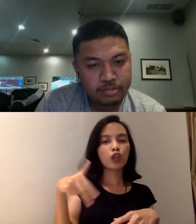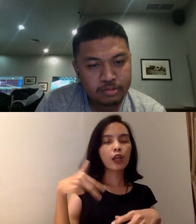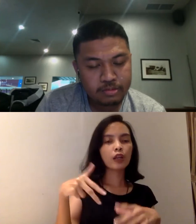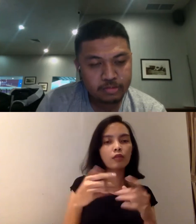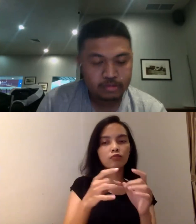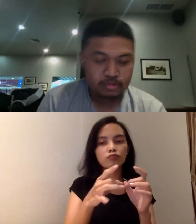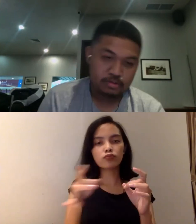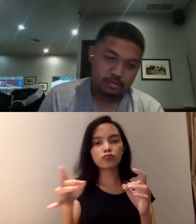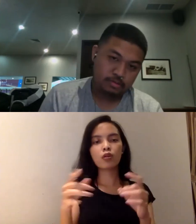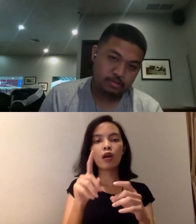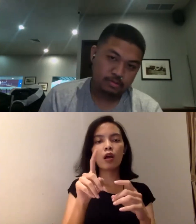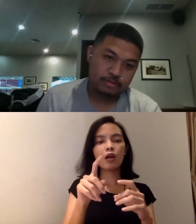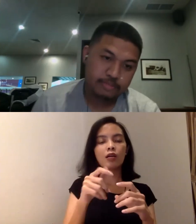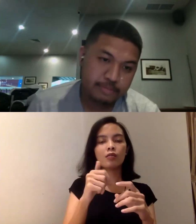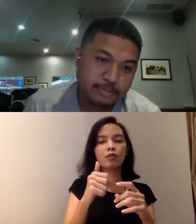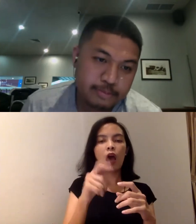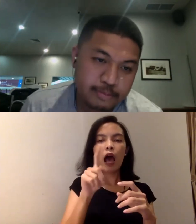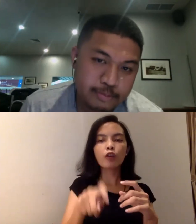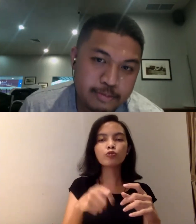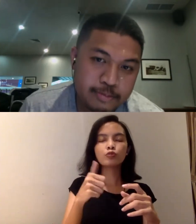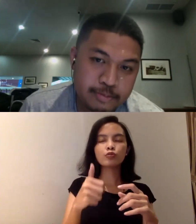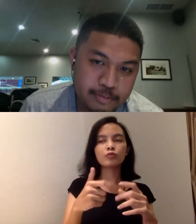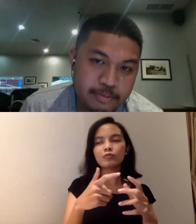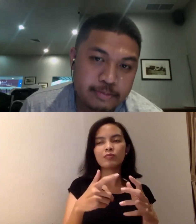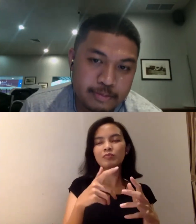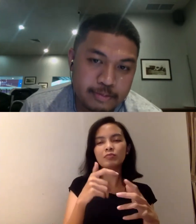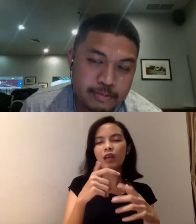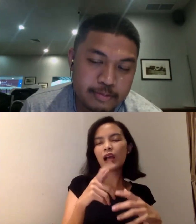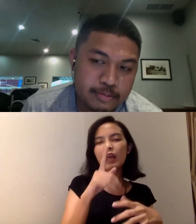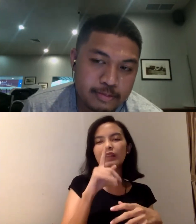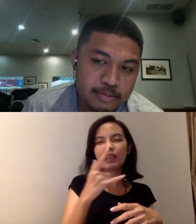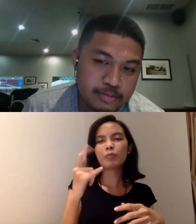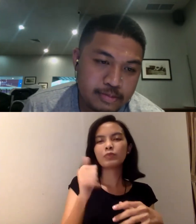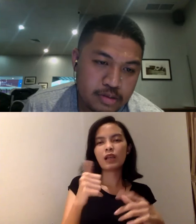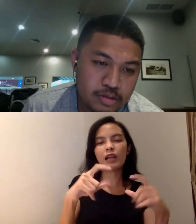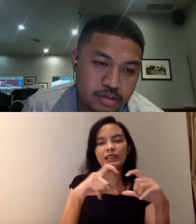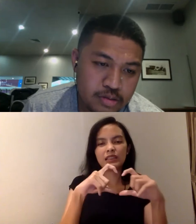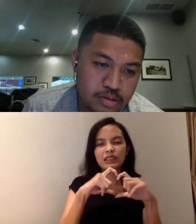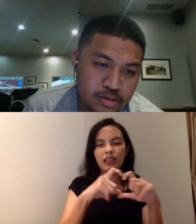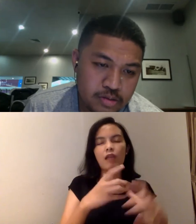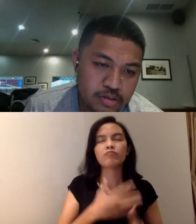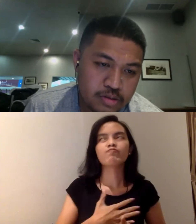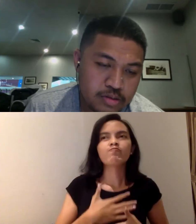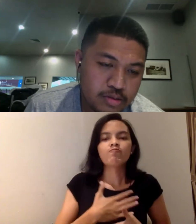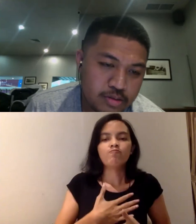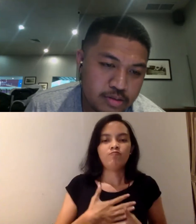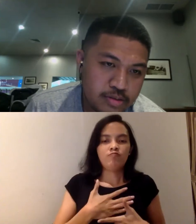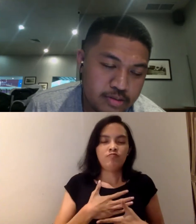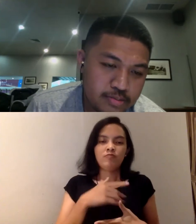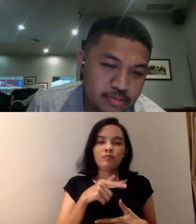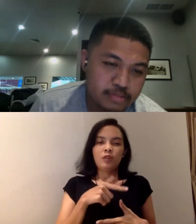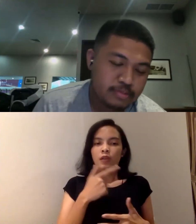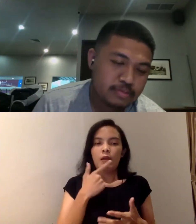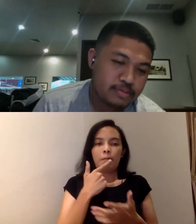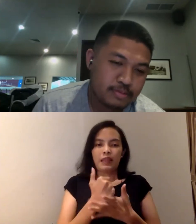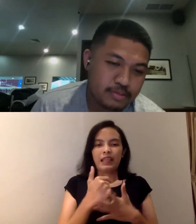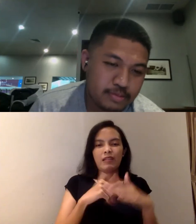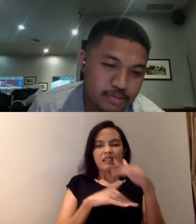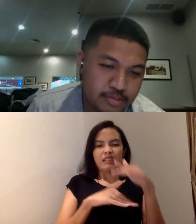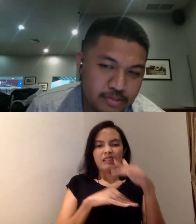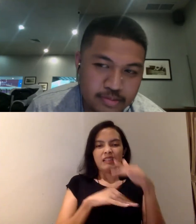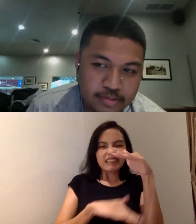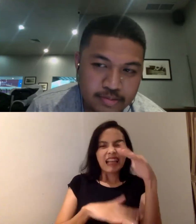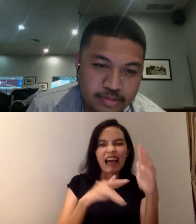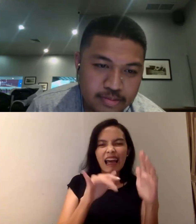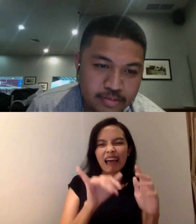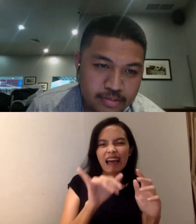be able to feel love, because everyone deserves to be loved. I think that's a very basic, fundamental thing.